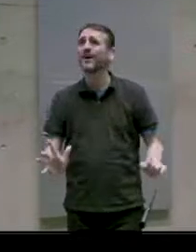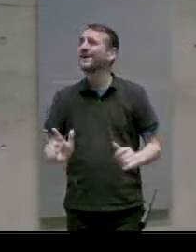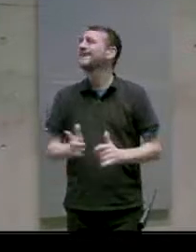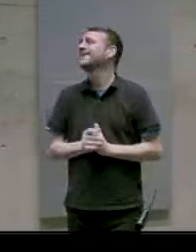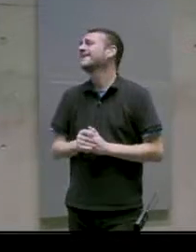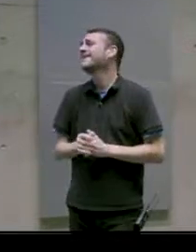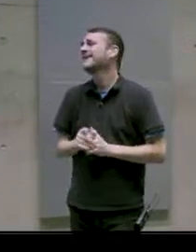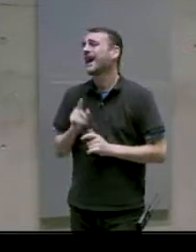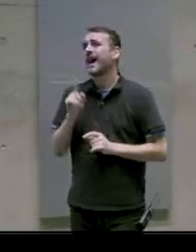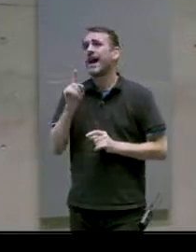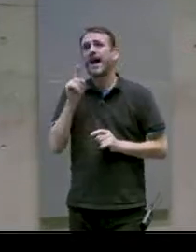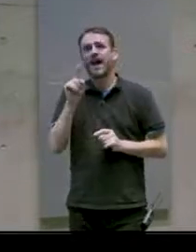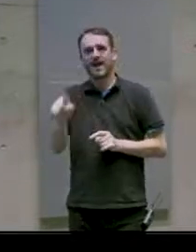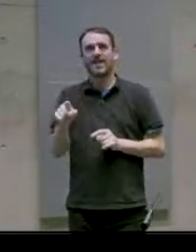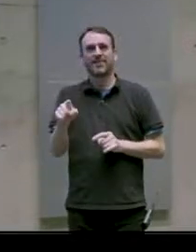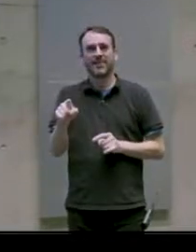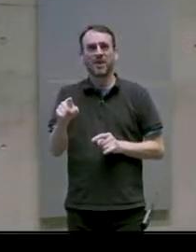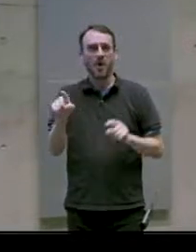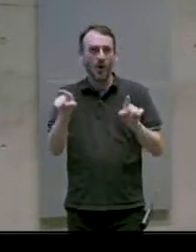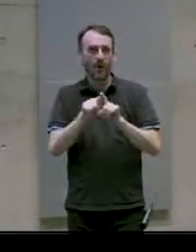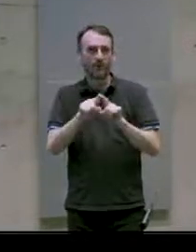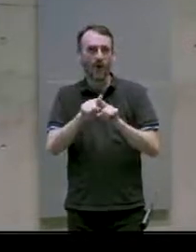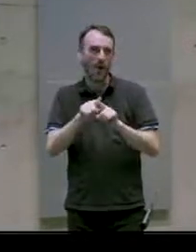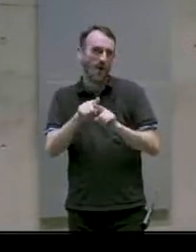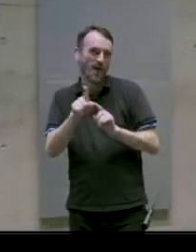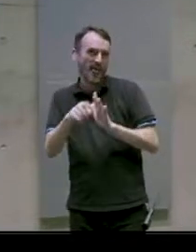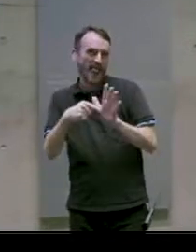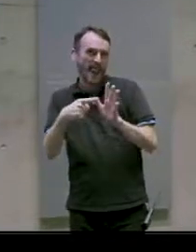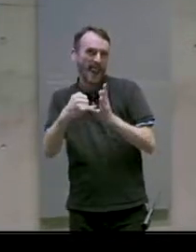The coolness of the Laserdisc. I think